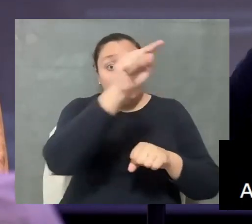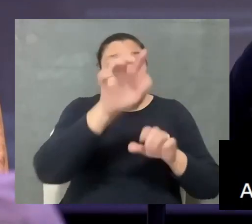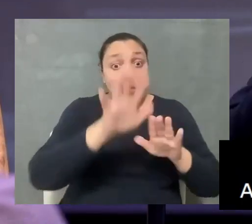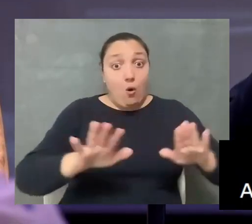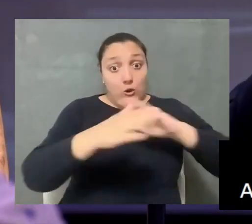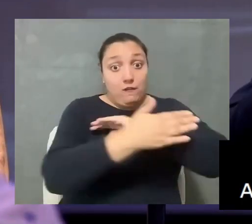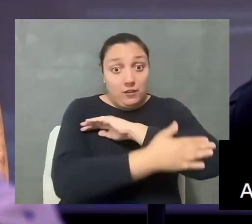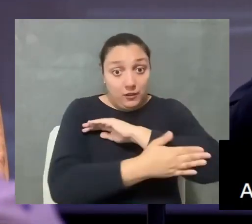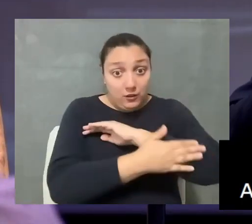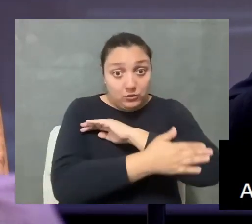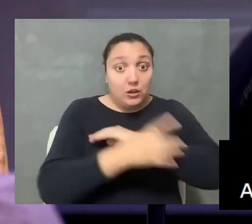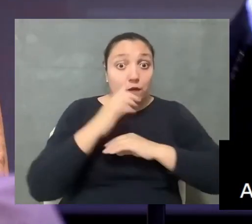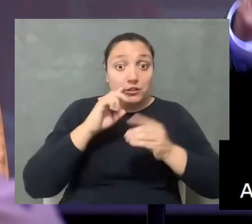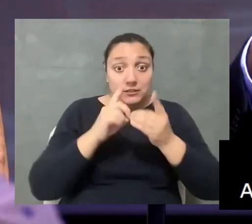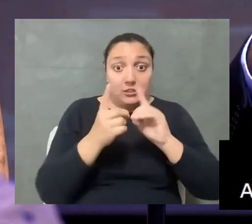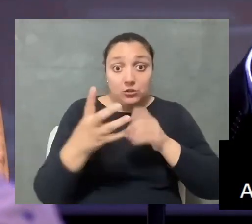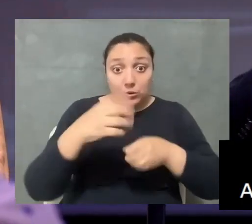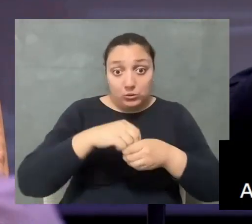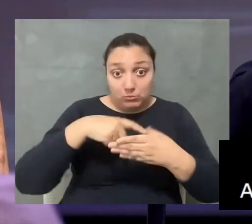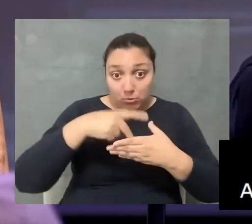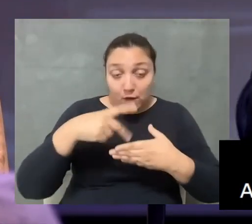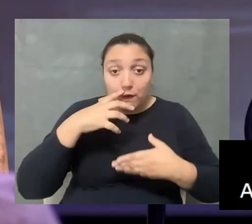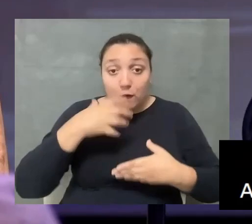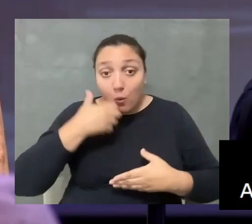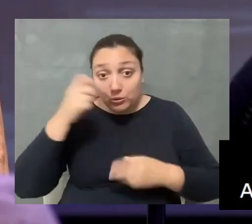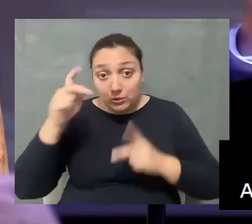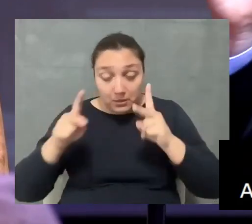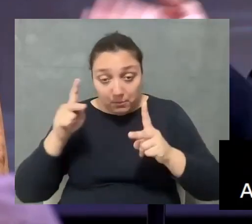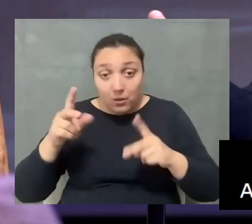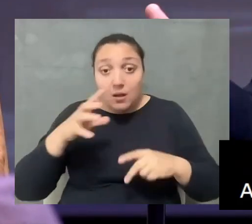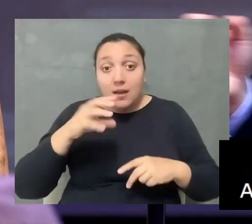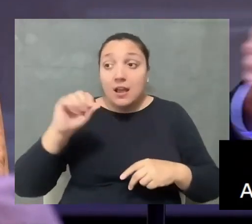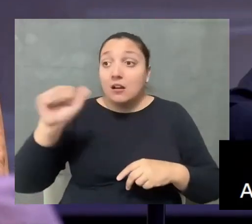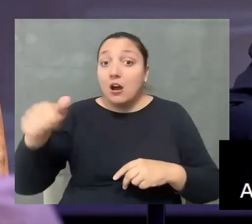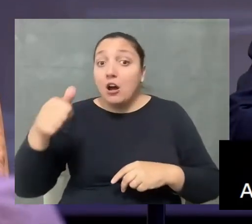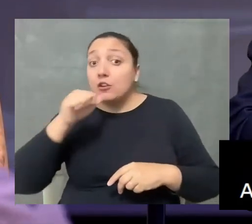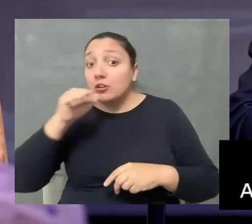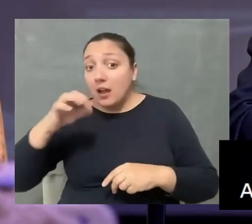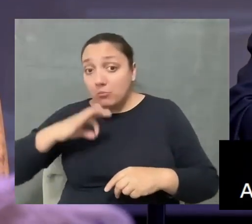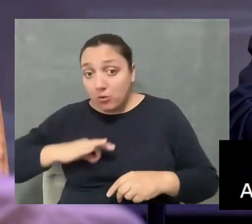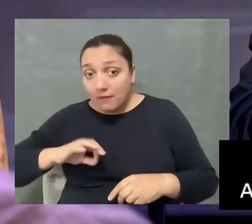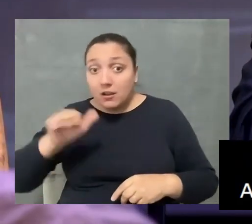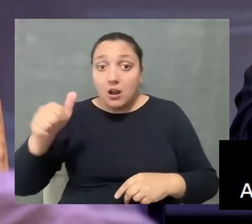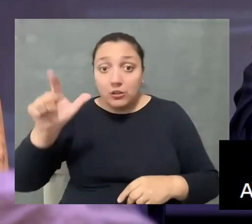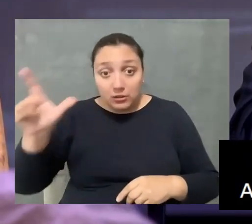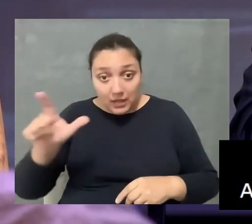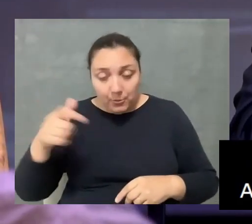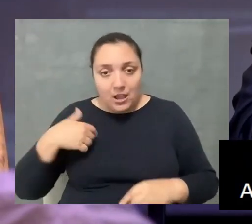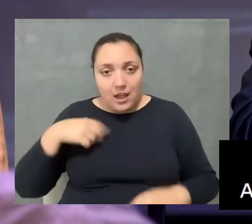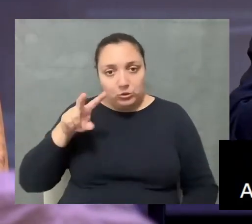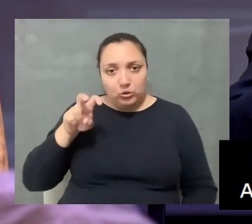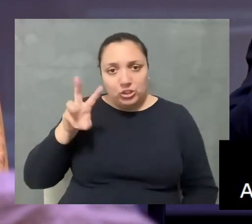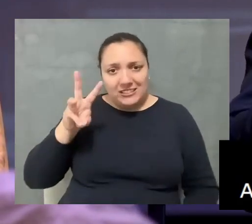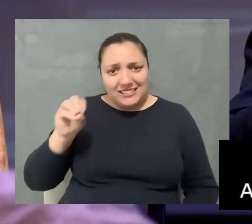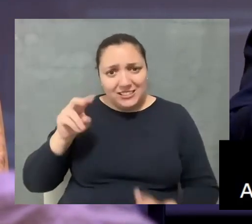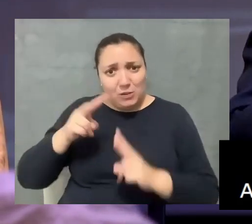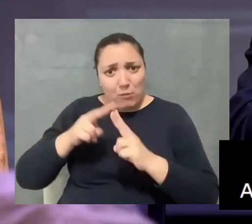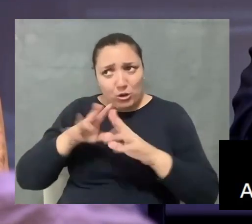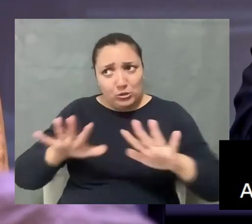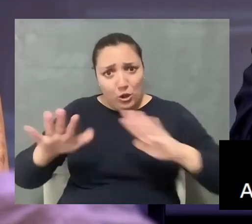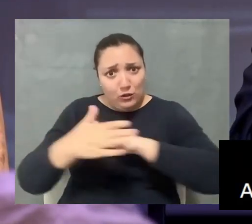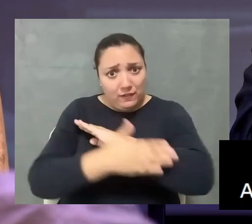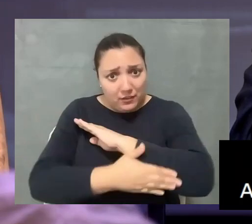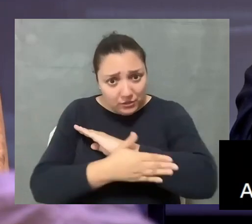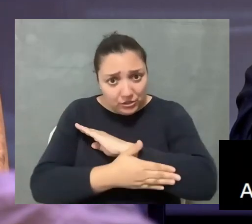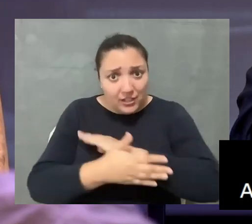that include older adults. We partner with other nonprofits, with libraries. We have 260 partners around the country. And we partner a lot with